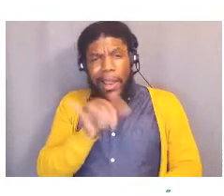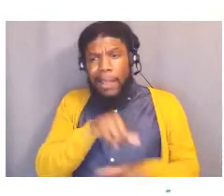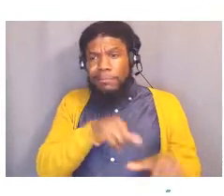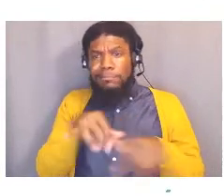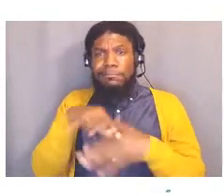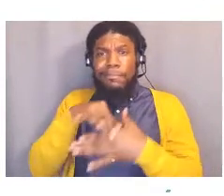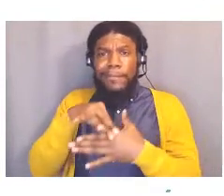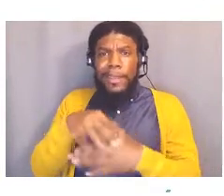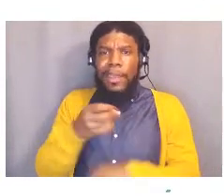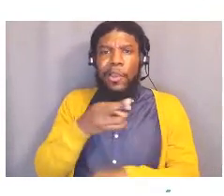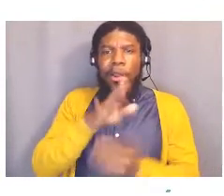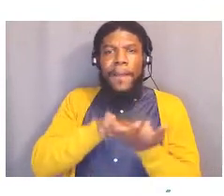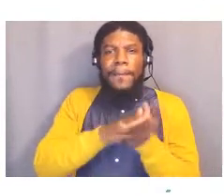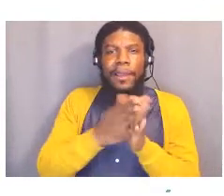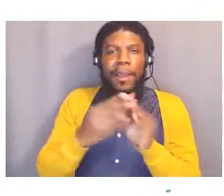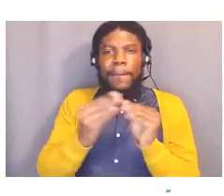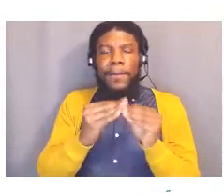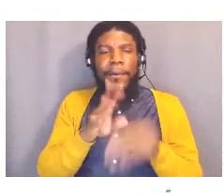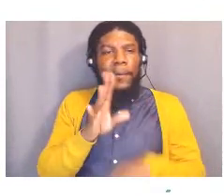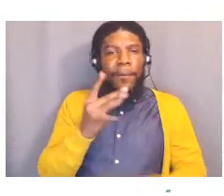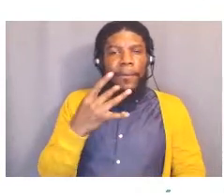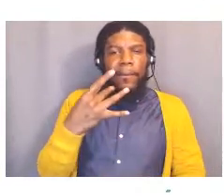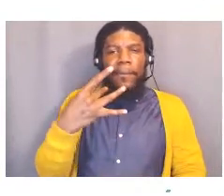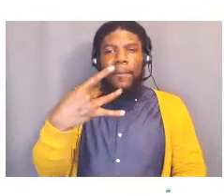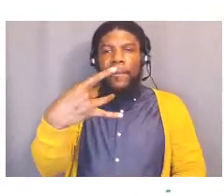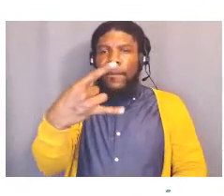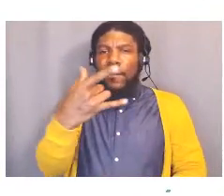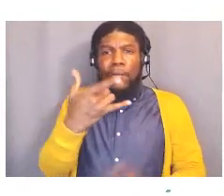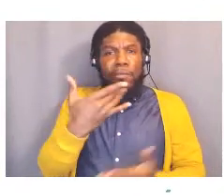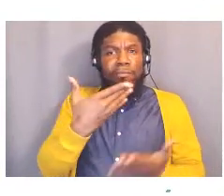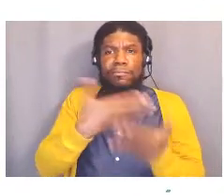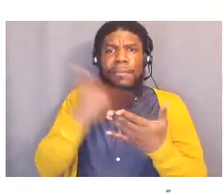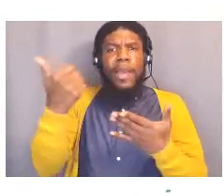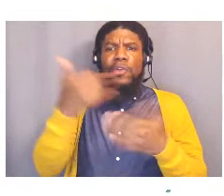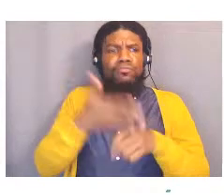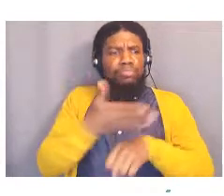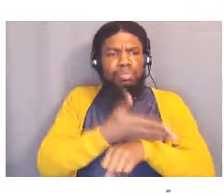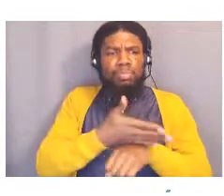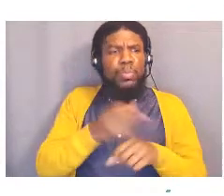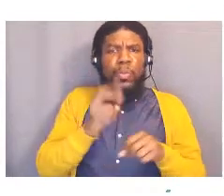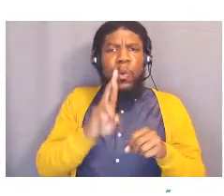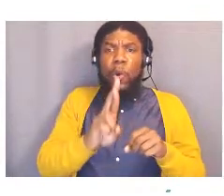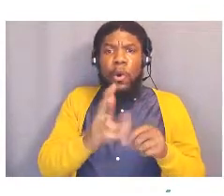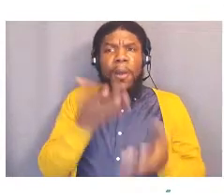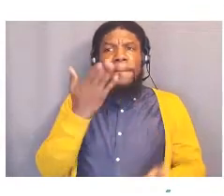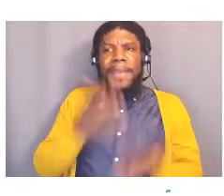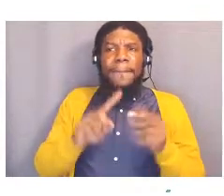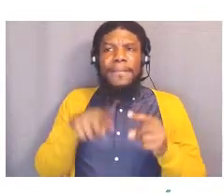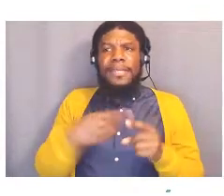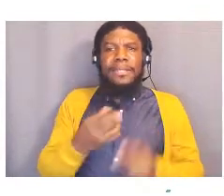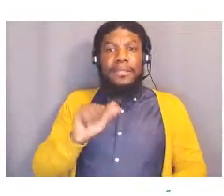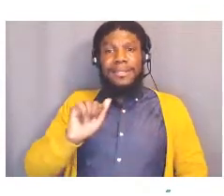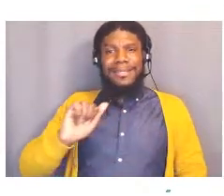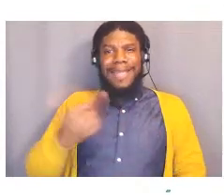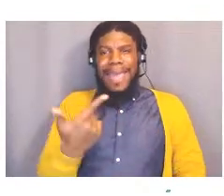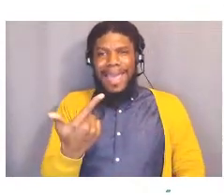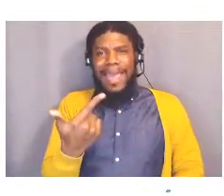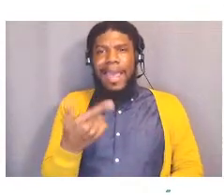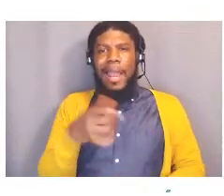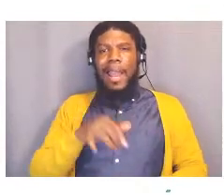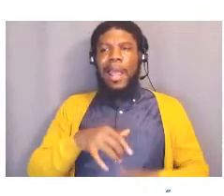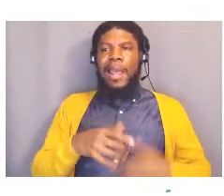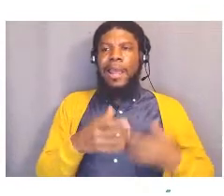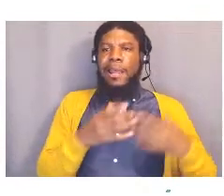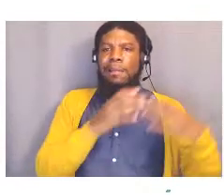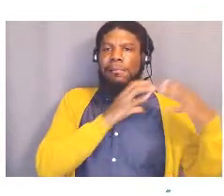sugar over like a syrupy sweet? Maybe it just sags like a heavy